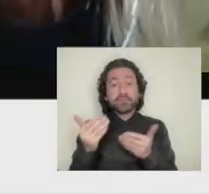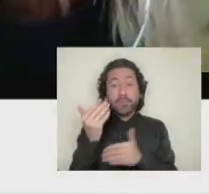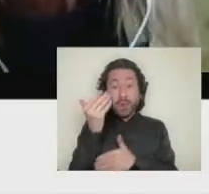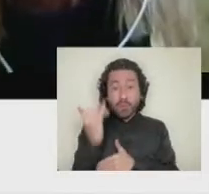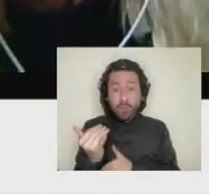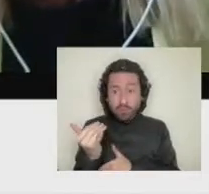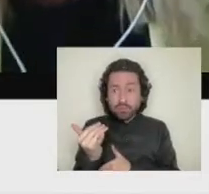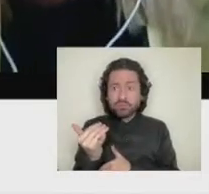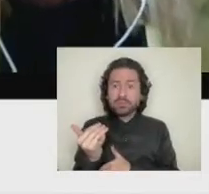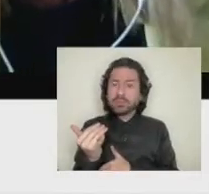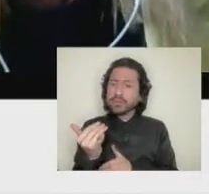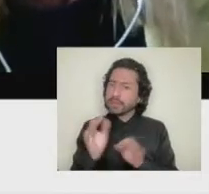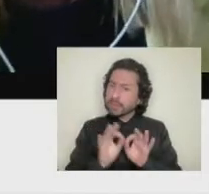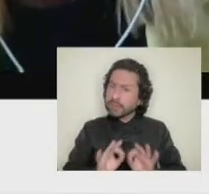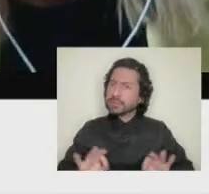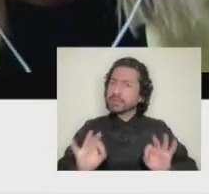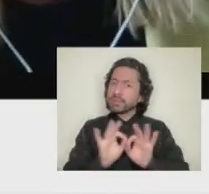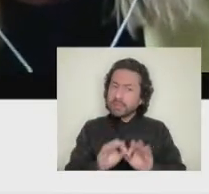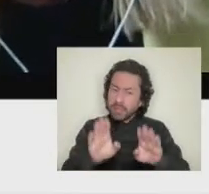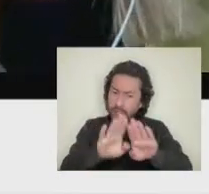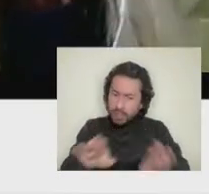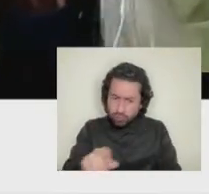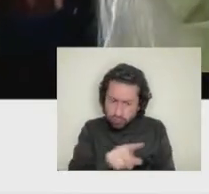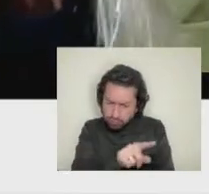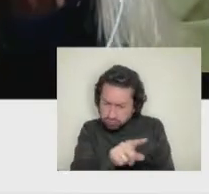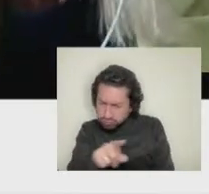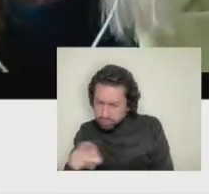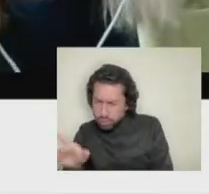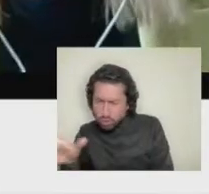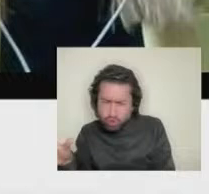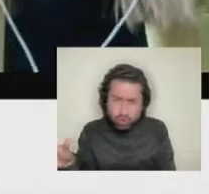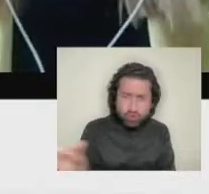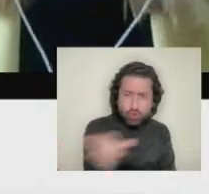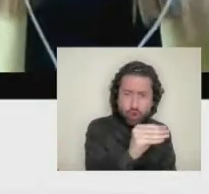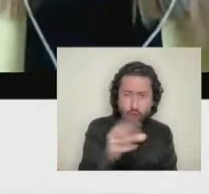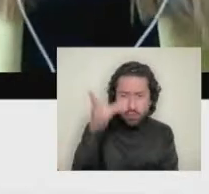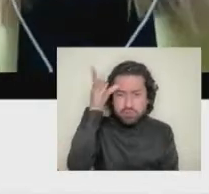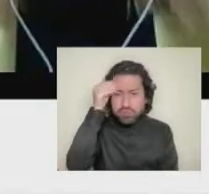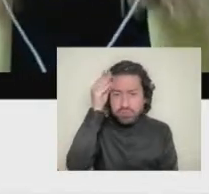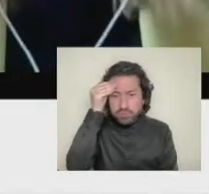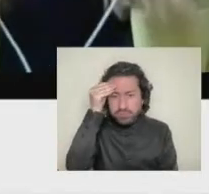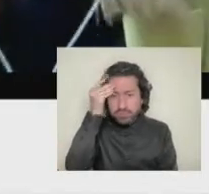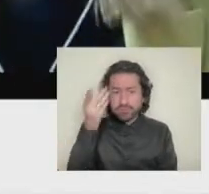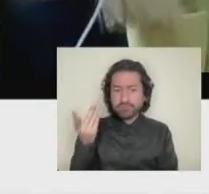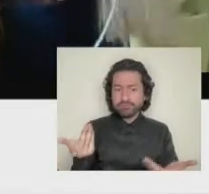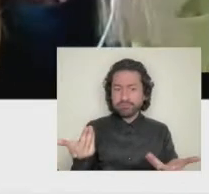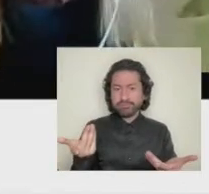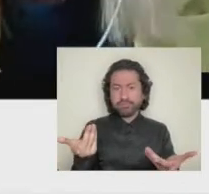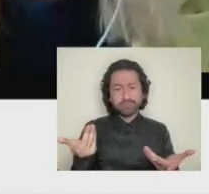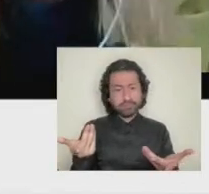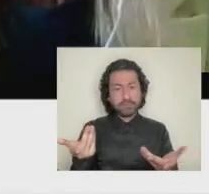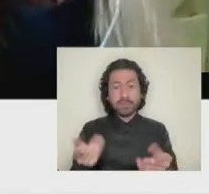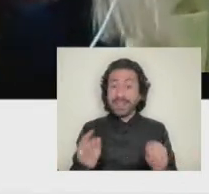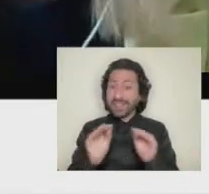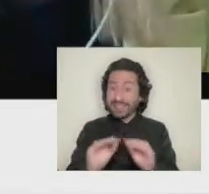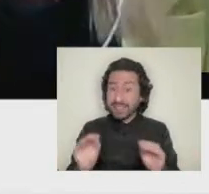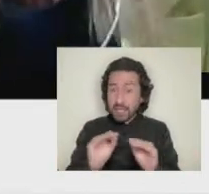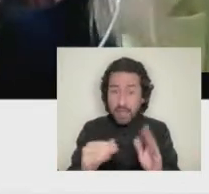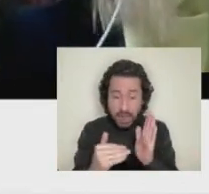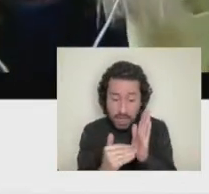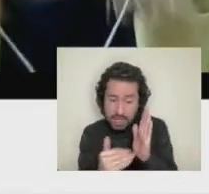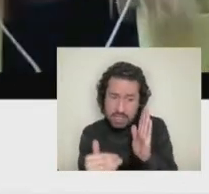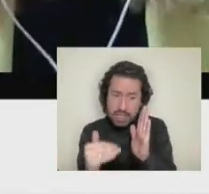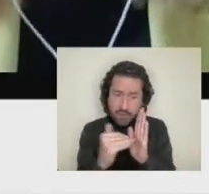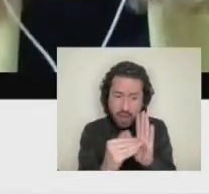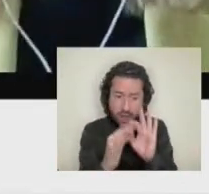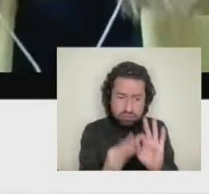because we need to guarantee that everybody learns. And that is to